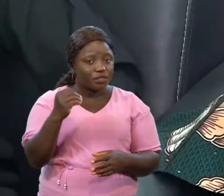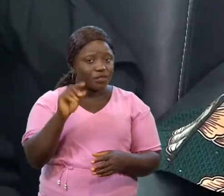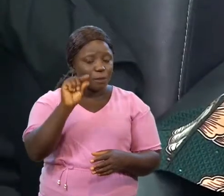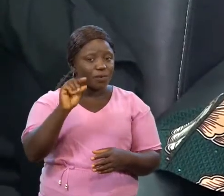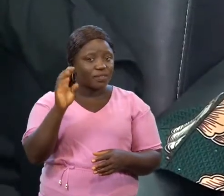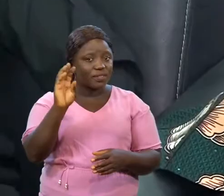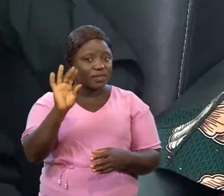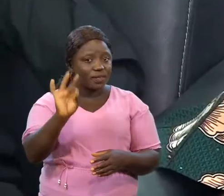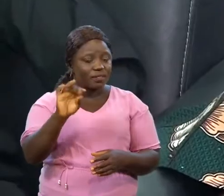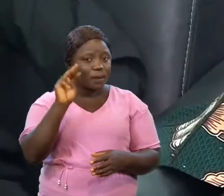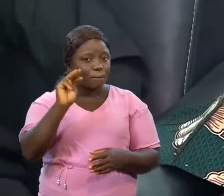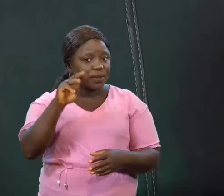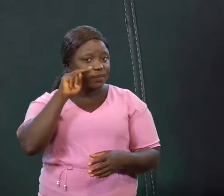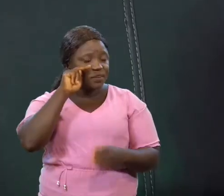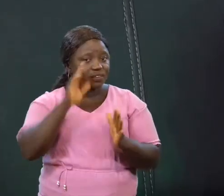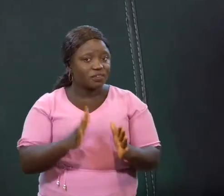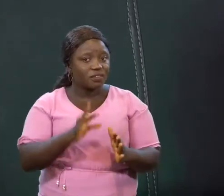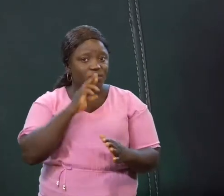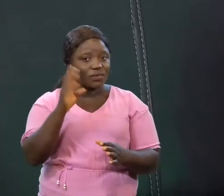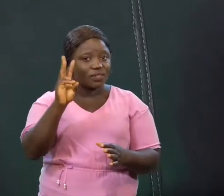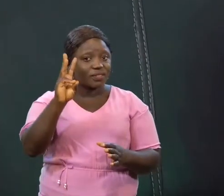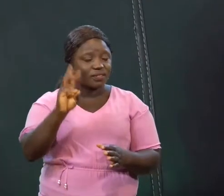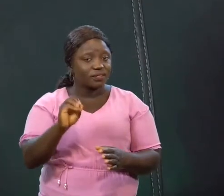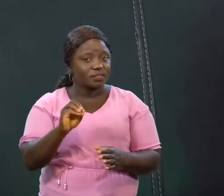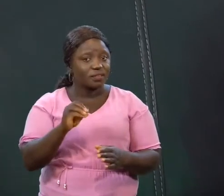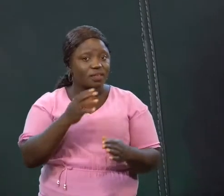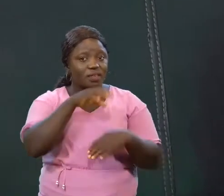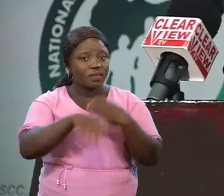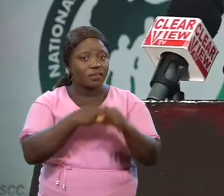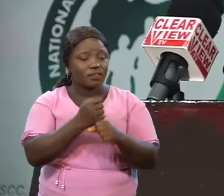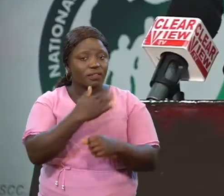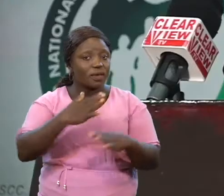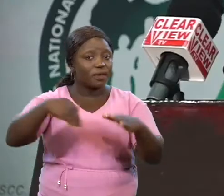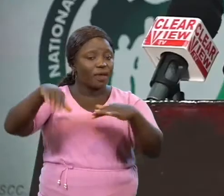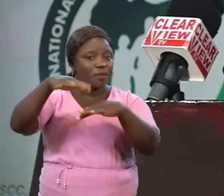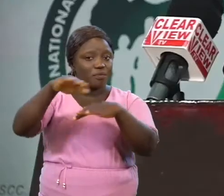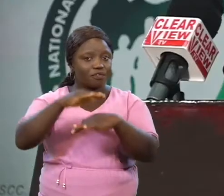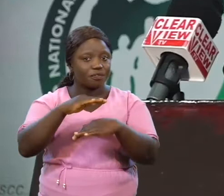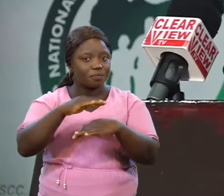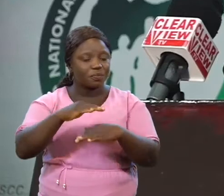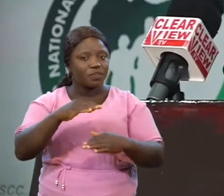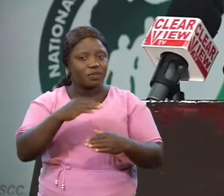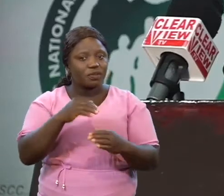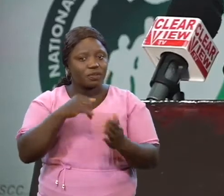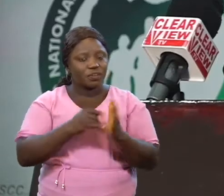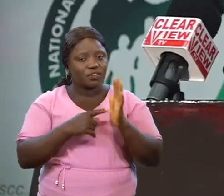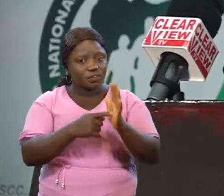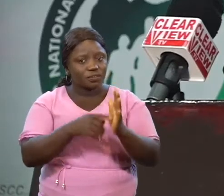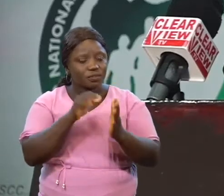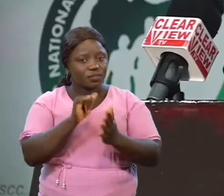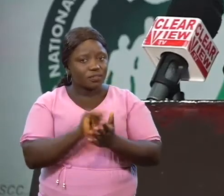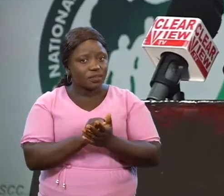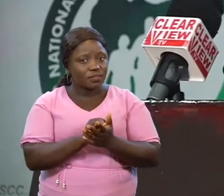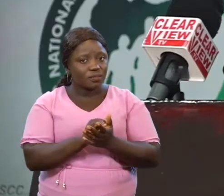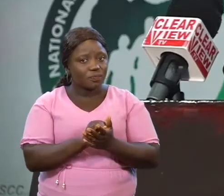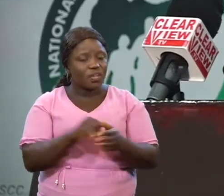14.8 million Nigerians were 60 years and above. The implication of